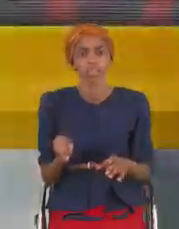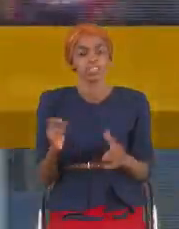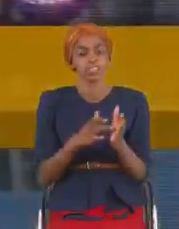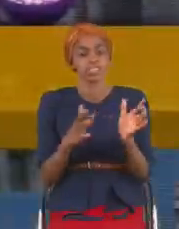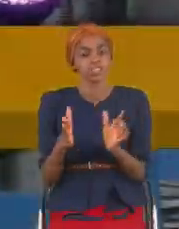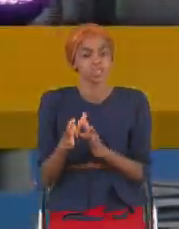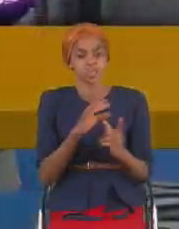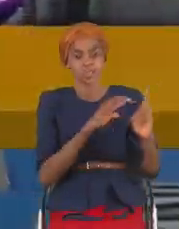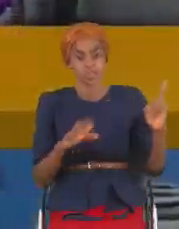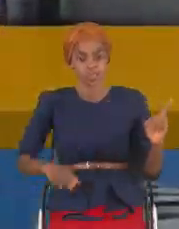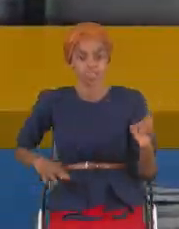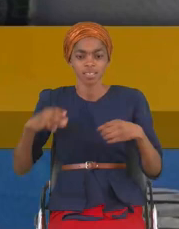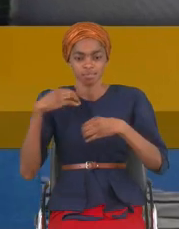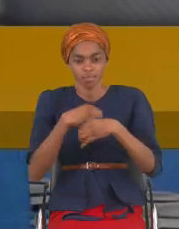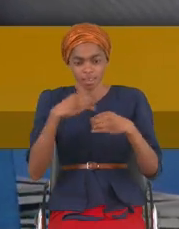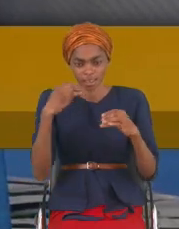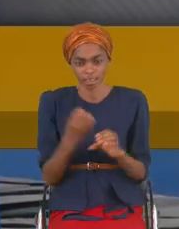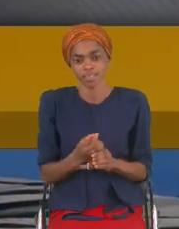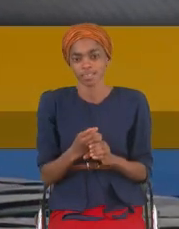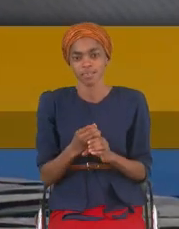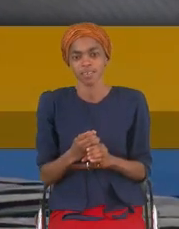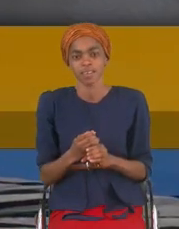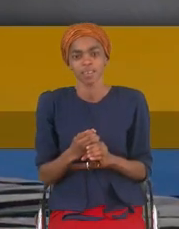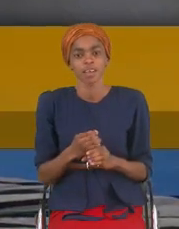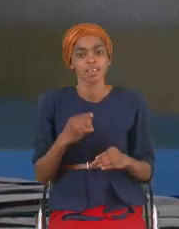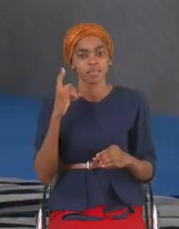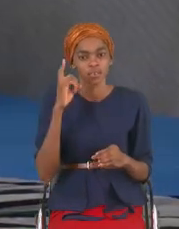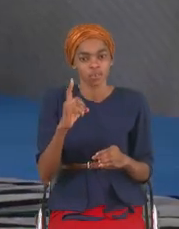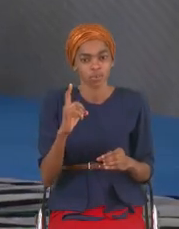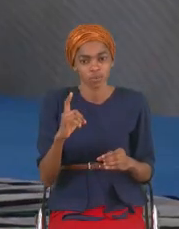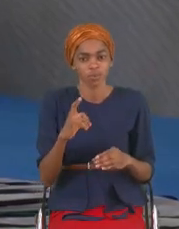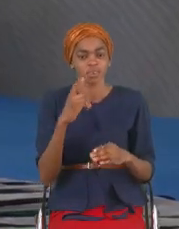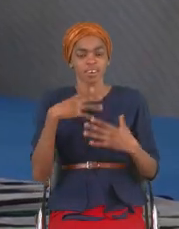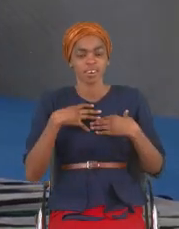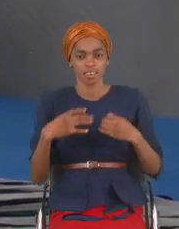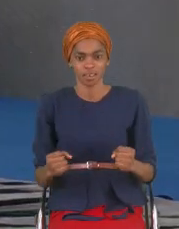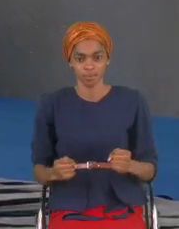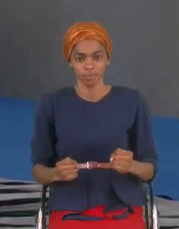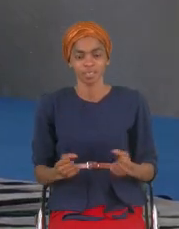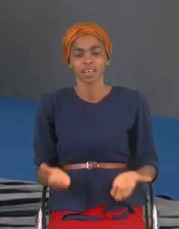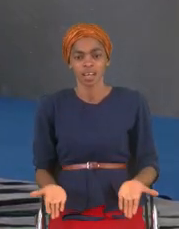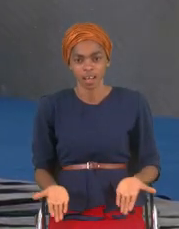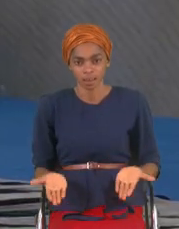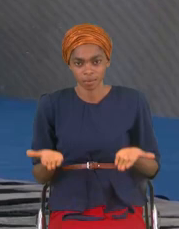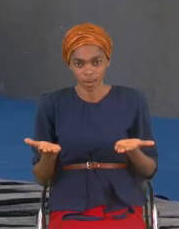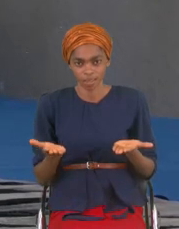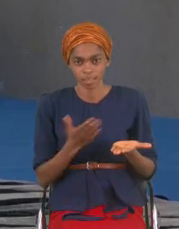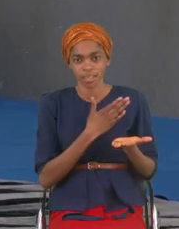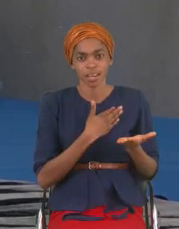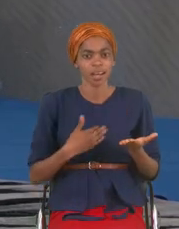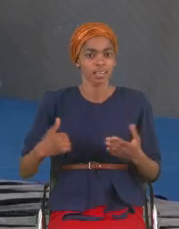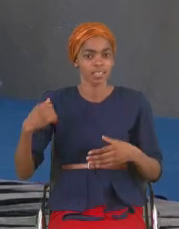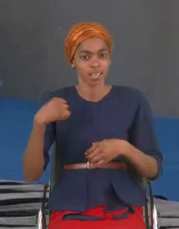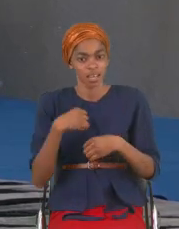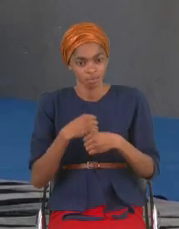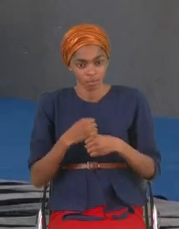maketh, that's the word, maketh thee whole. Arise and make thy